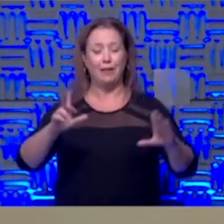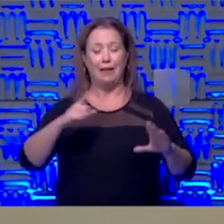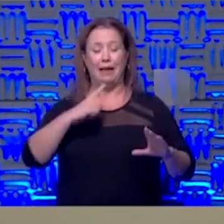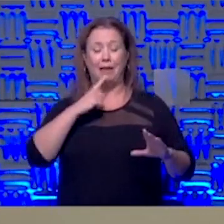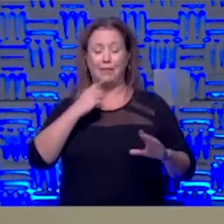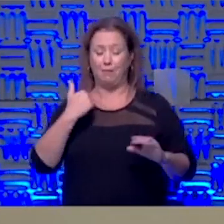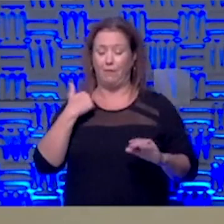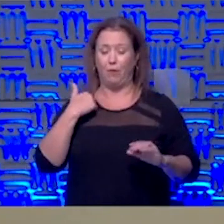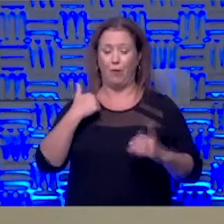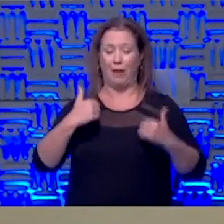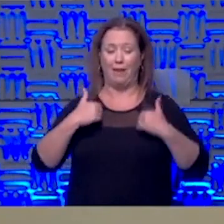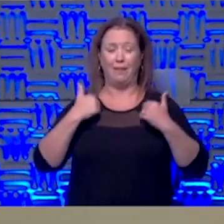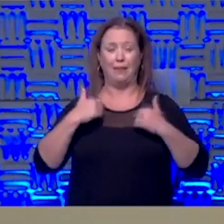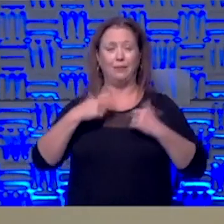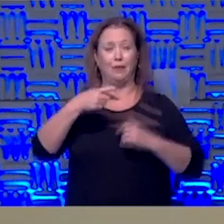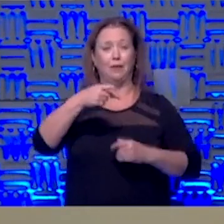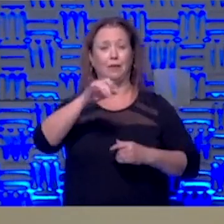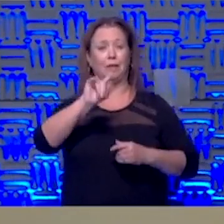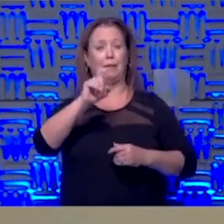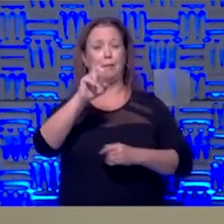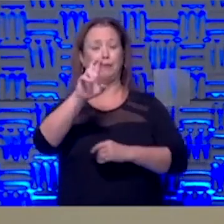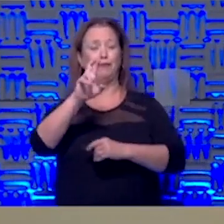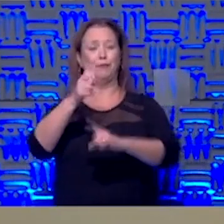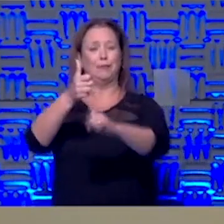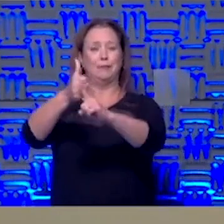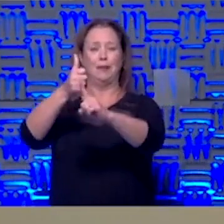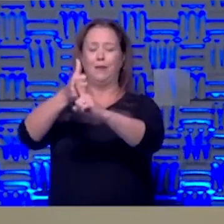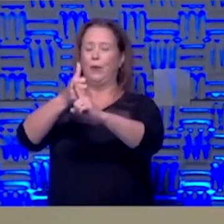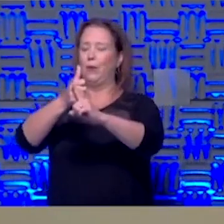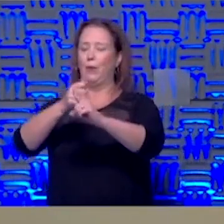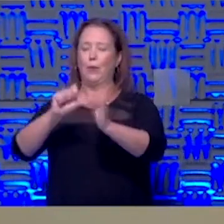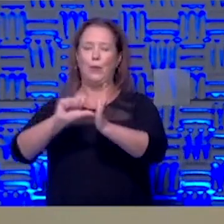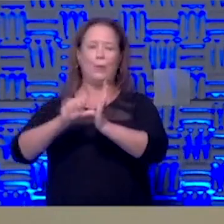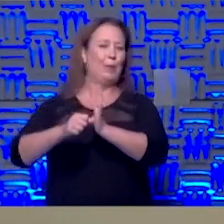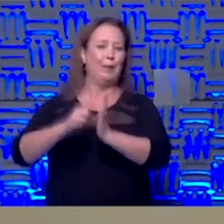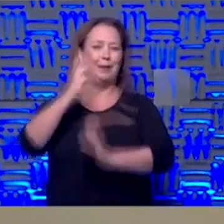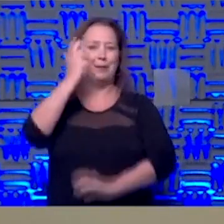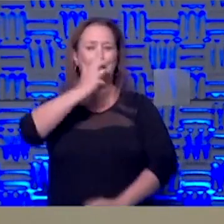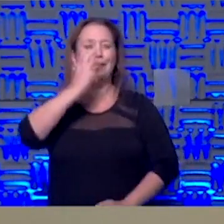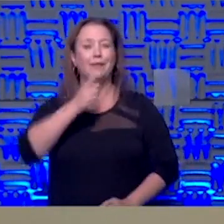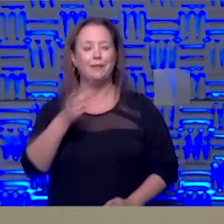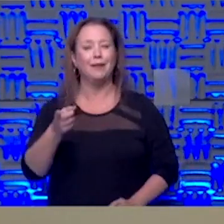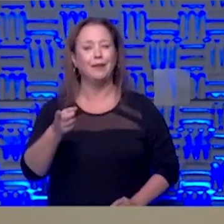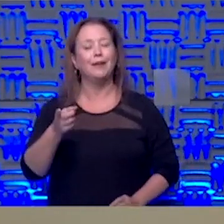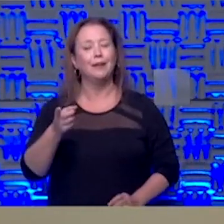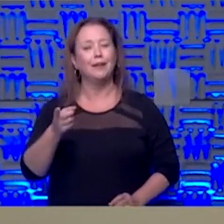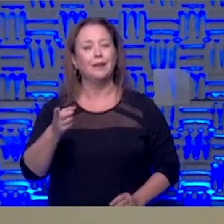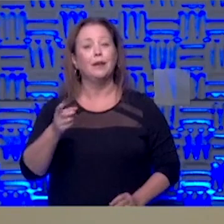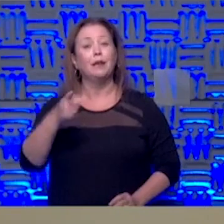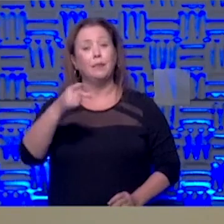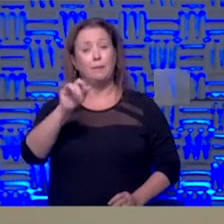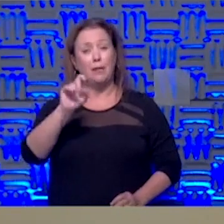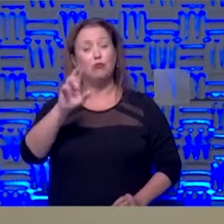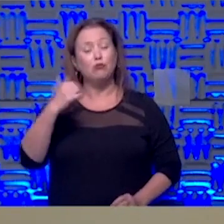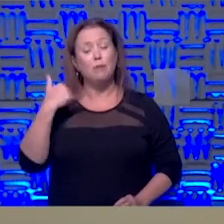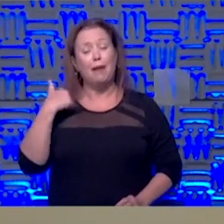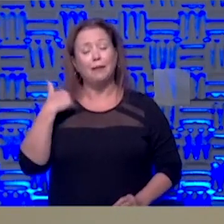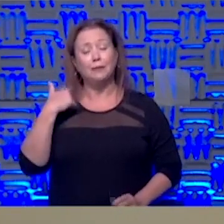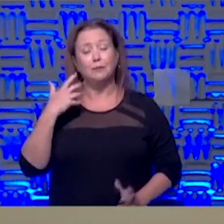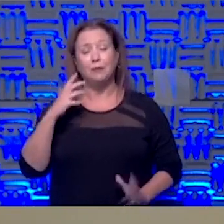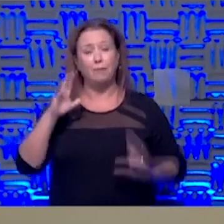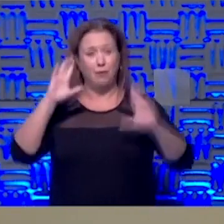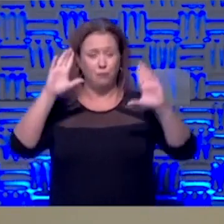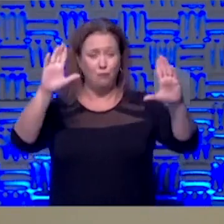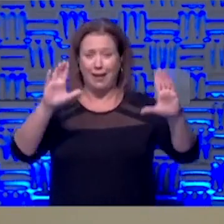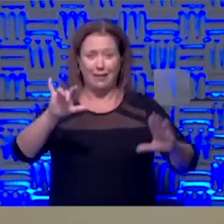we've got these young pitchers that I think are really going to make an impact. And it's not like the pitchers that we've had in the past have